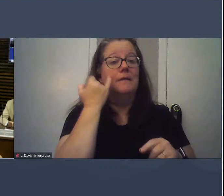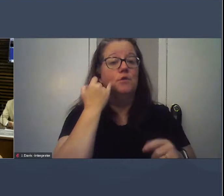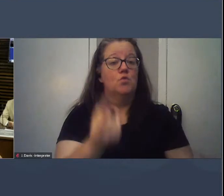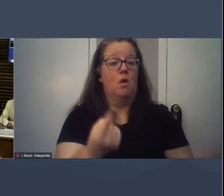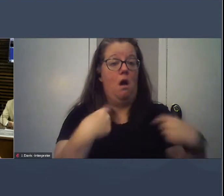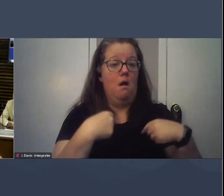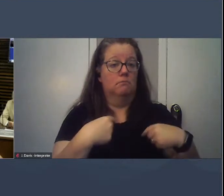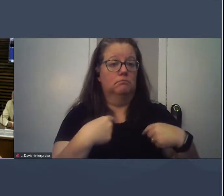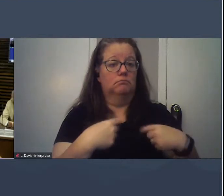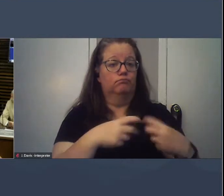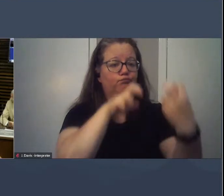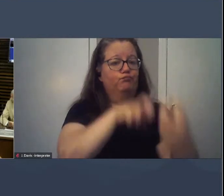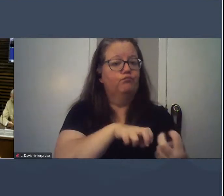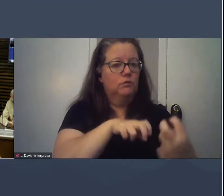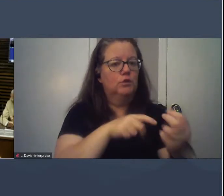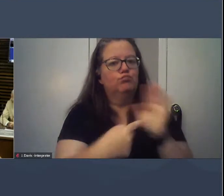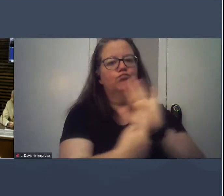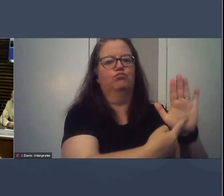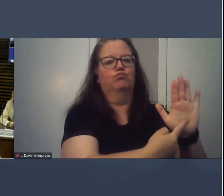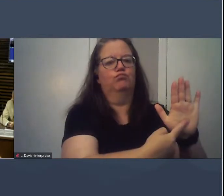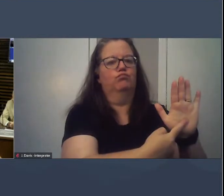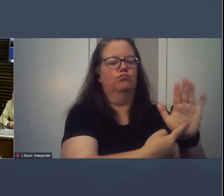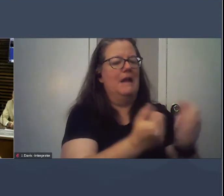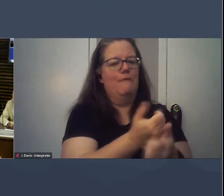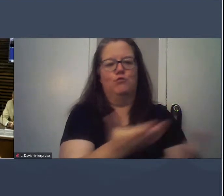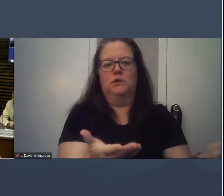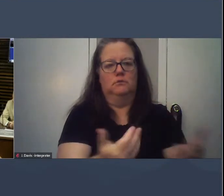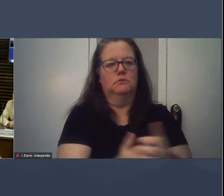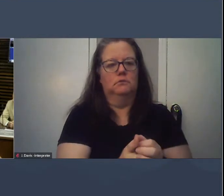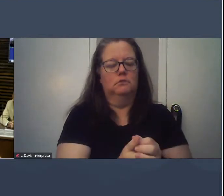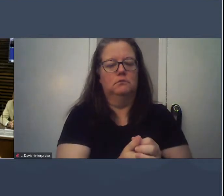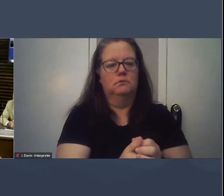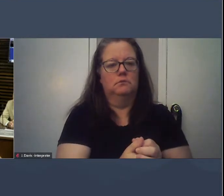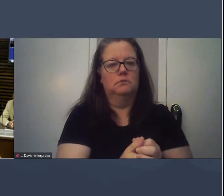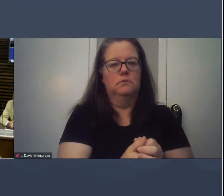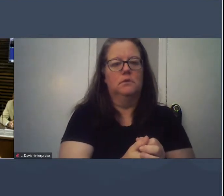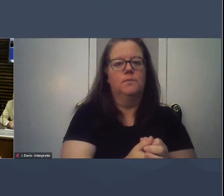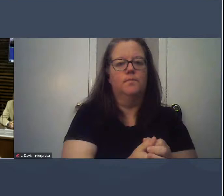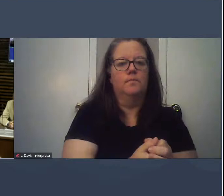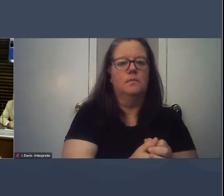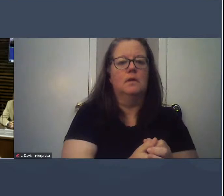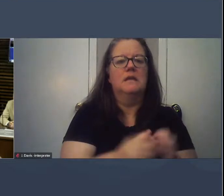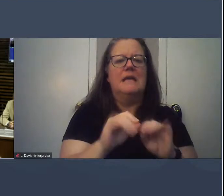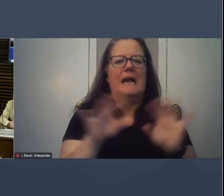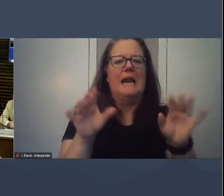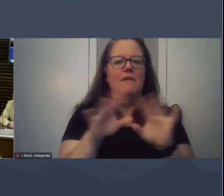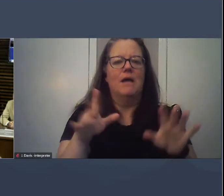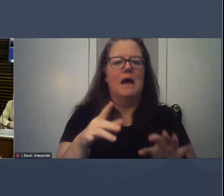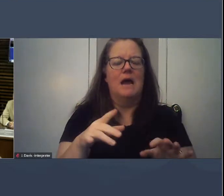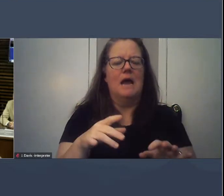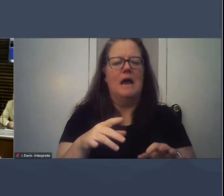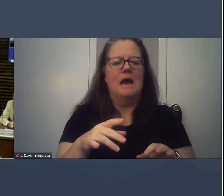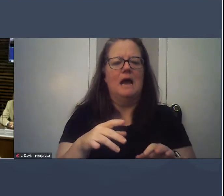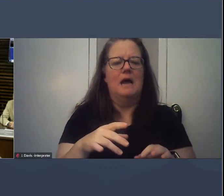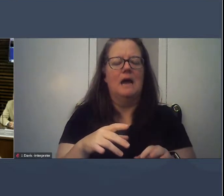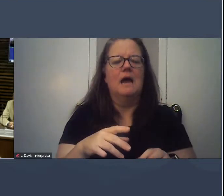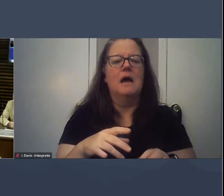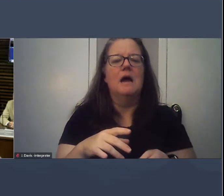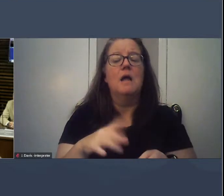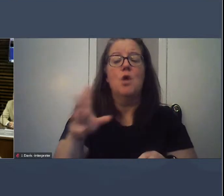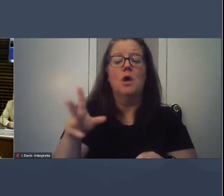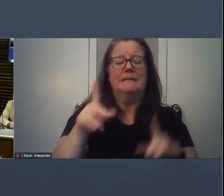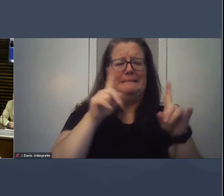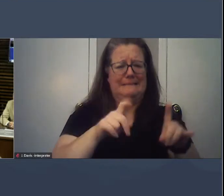You can go down and view the entire thing. How clandestine. And then just to clarify, because I think just as a private citizen on the water